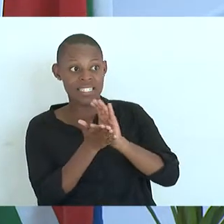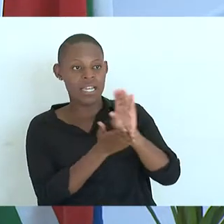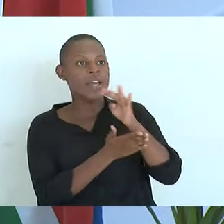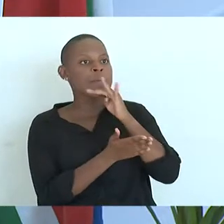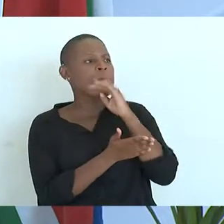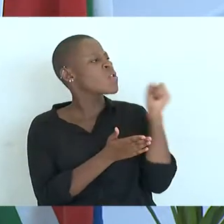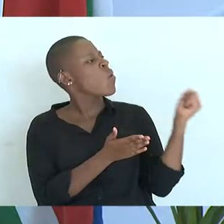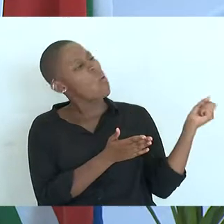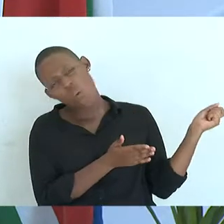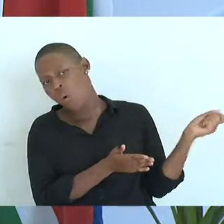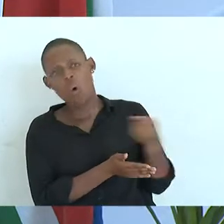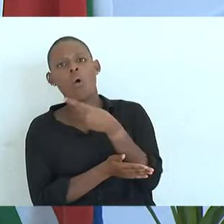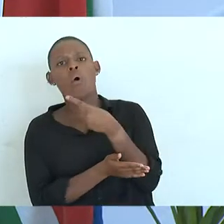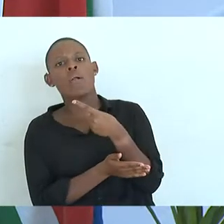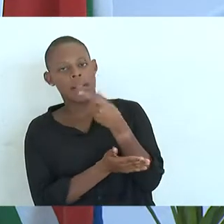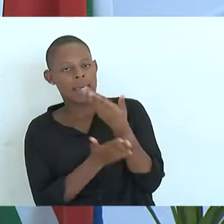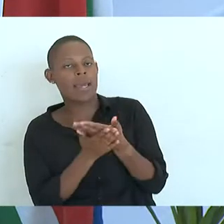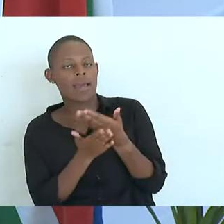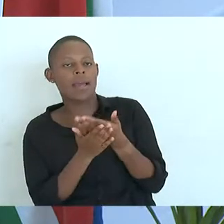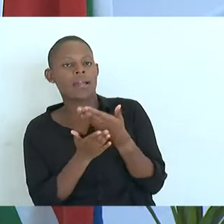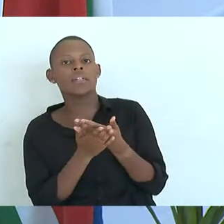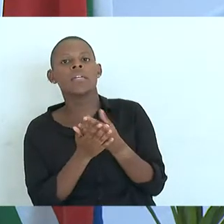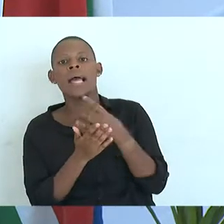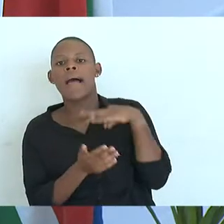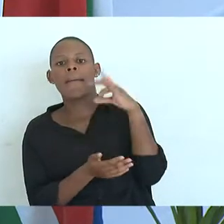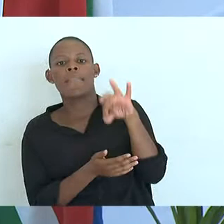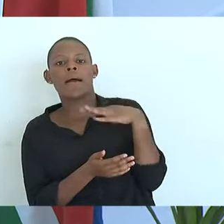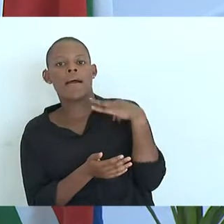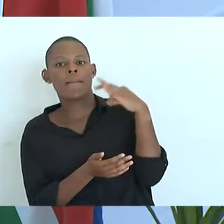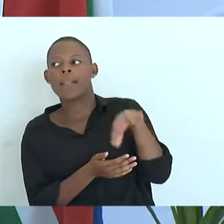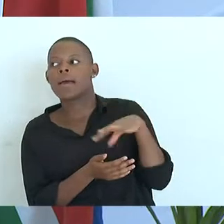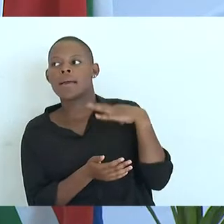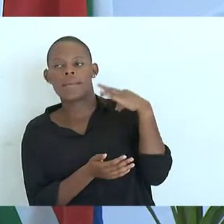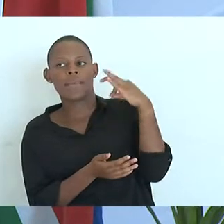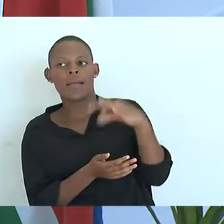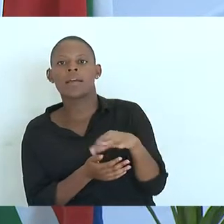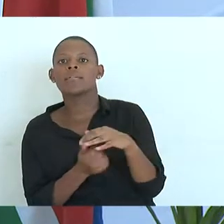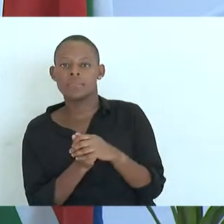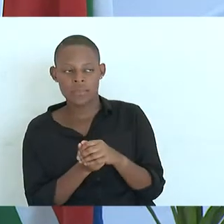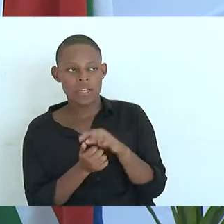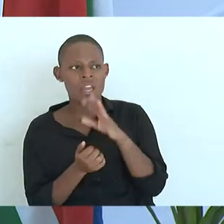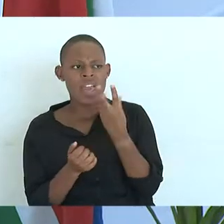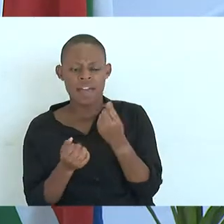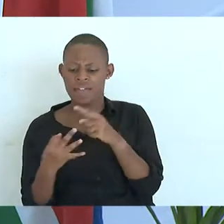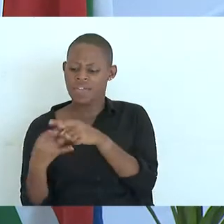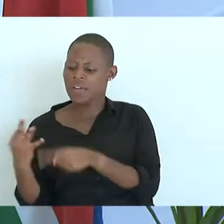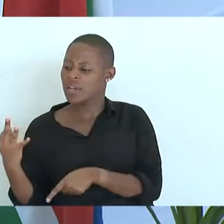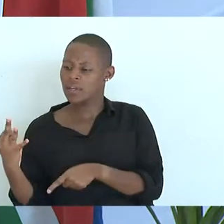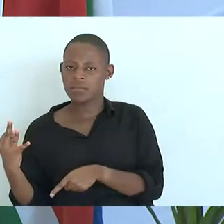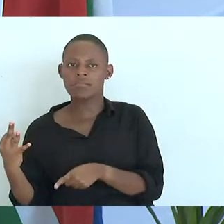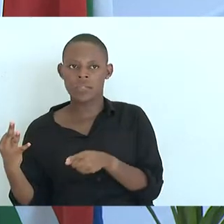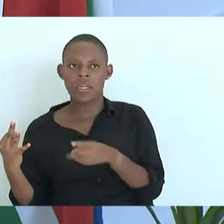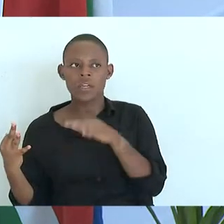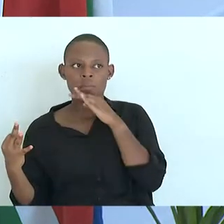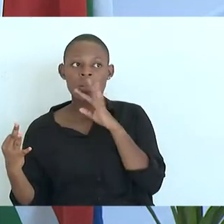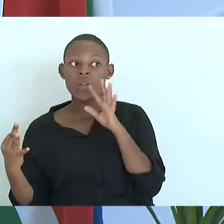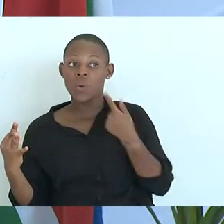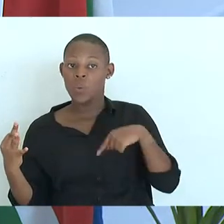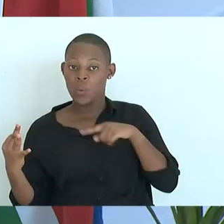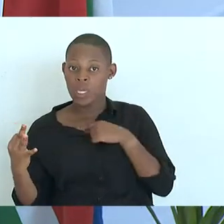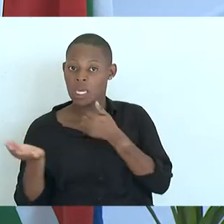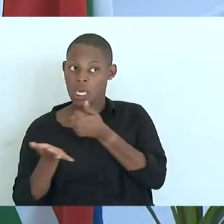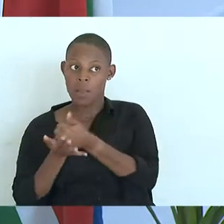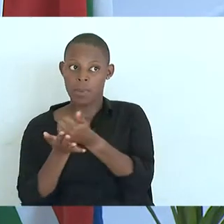umuntu. Sineyinhlobo ezintathu uma ngingachaza zokulekelela ngemali